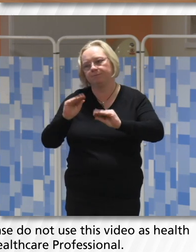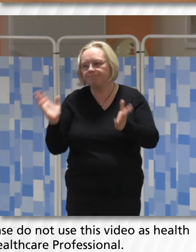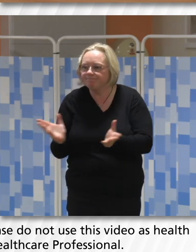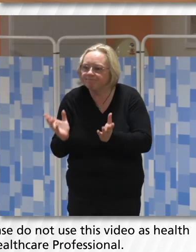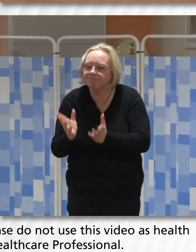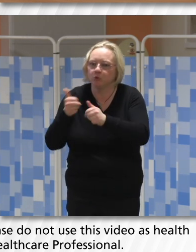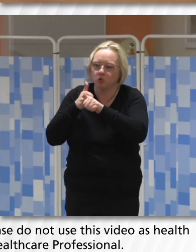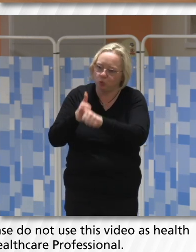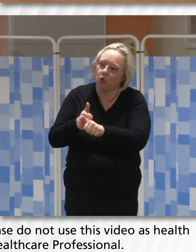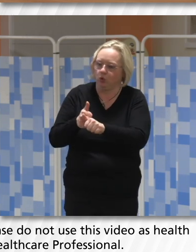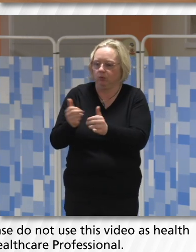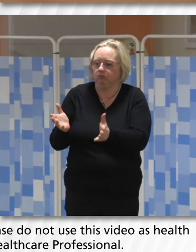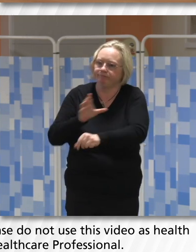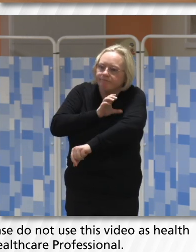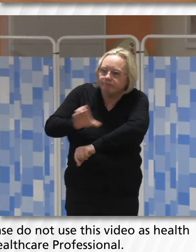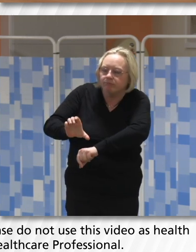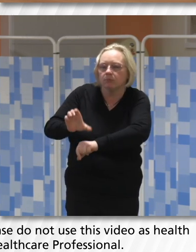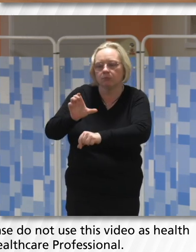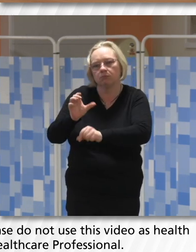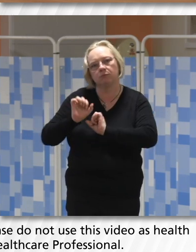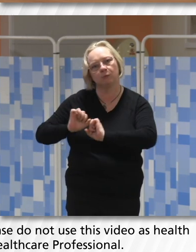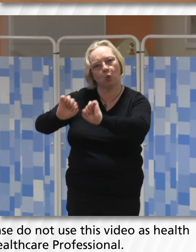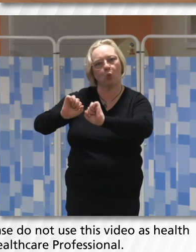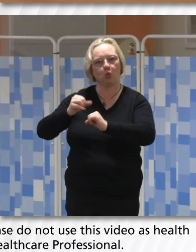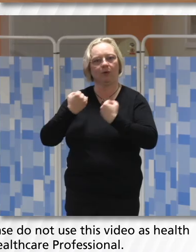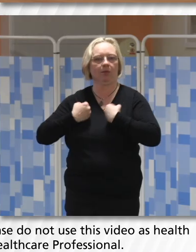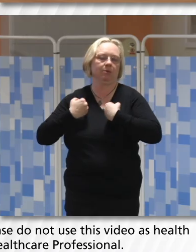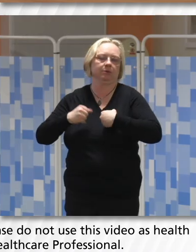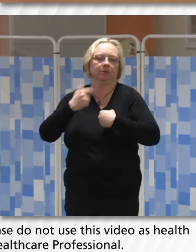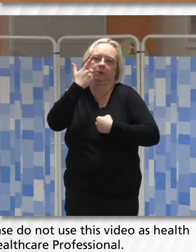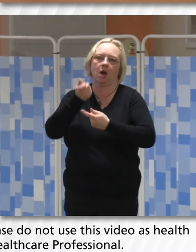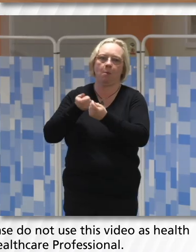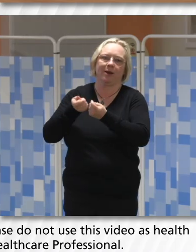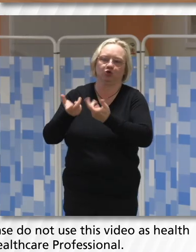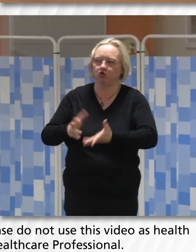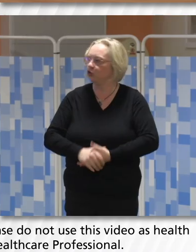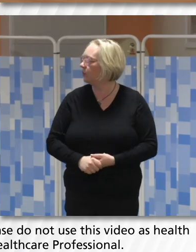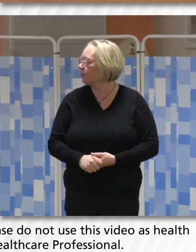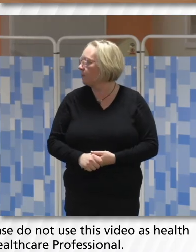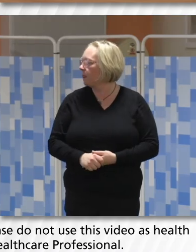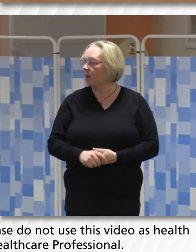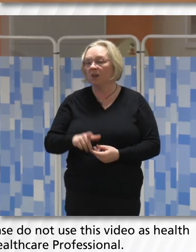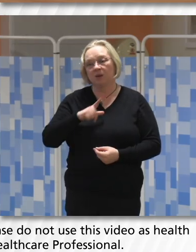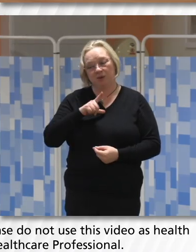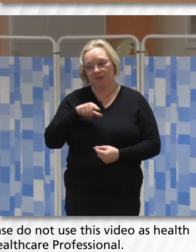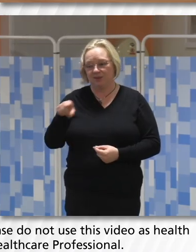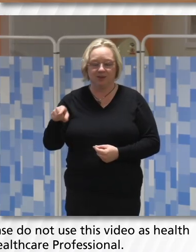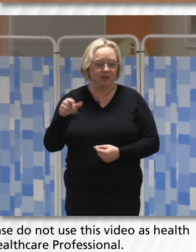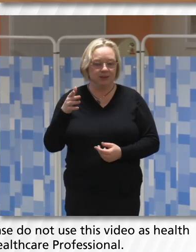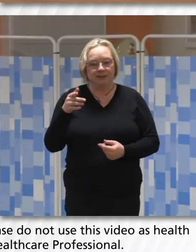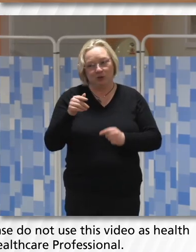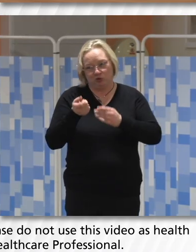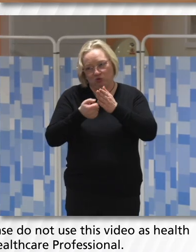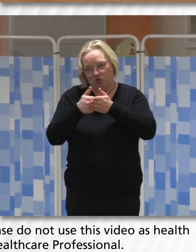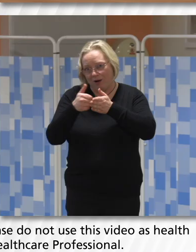their own condition, because they're the ones managing it most of the time. They're not seeing the health professional very